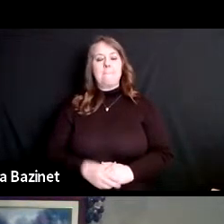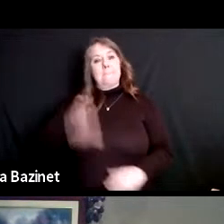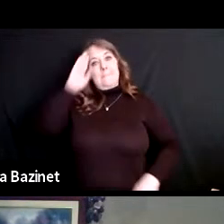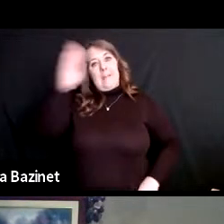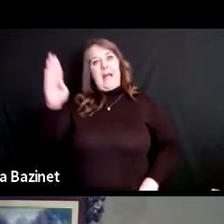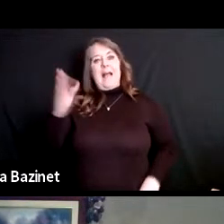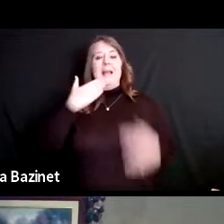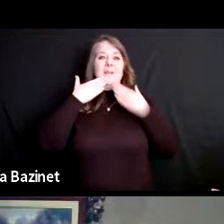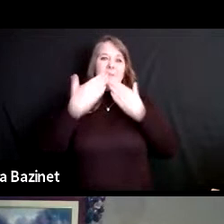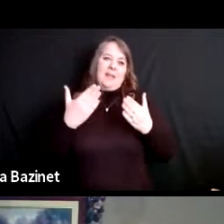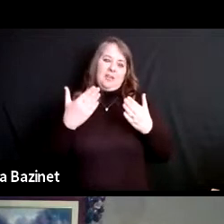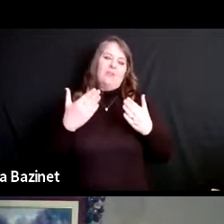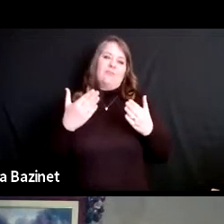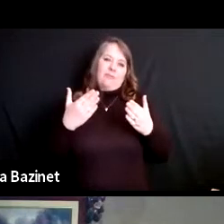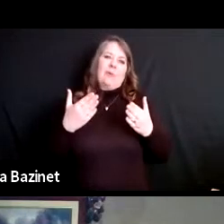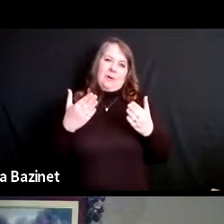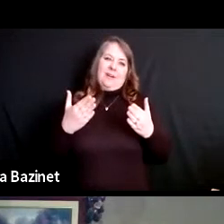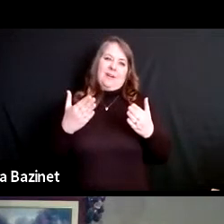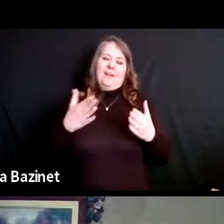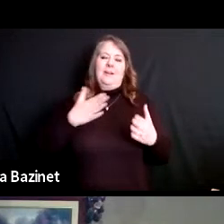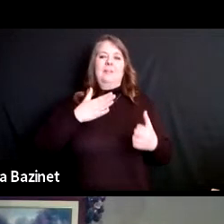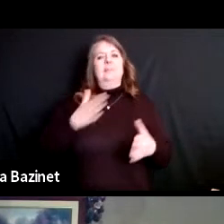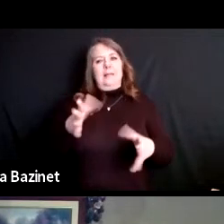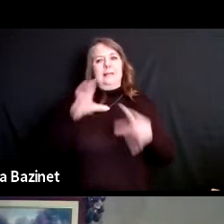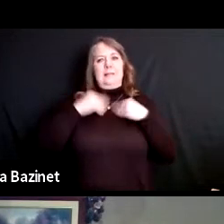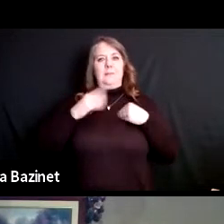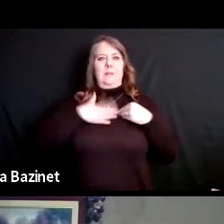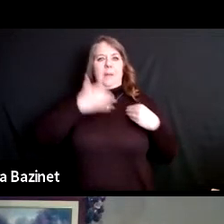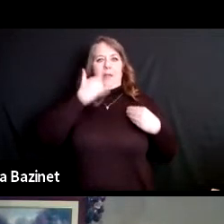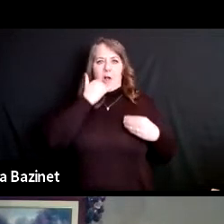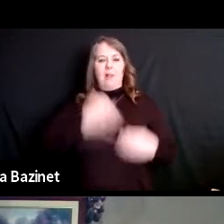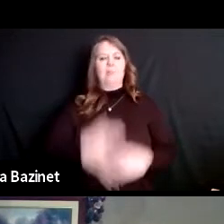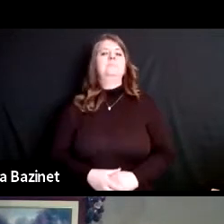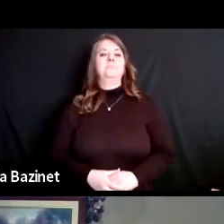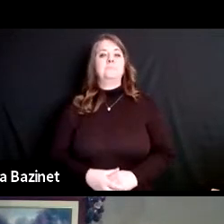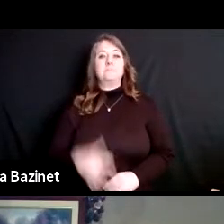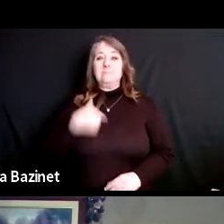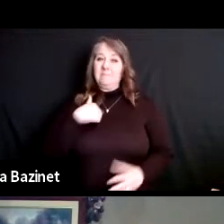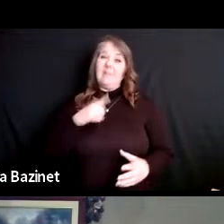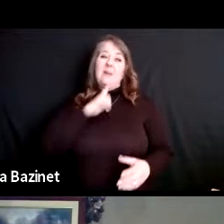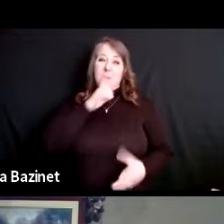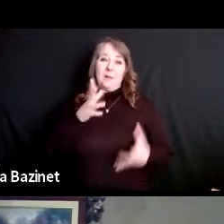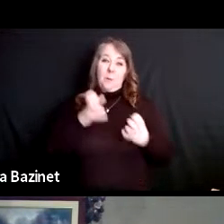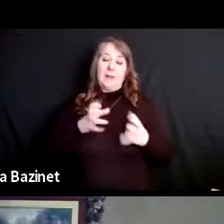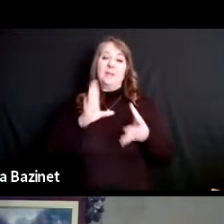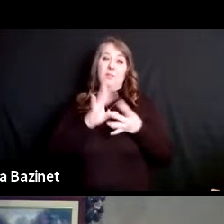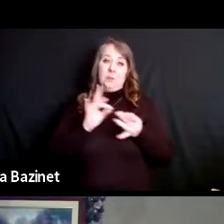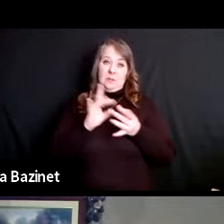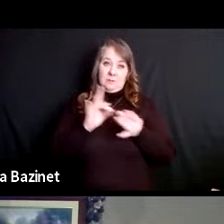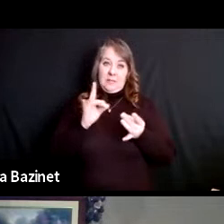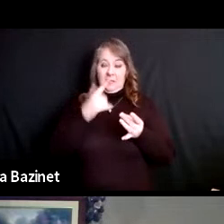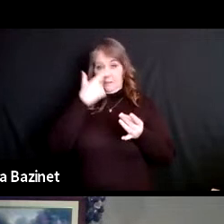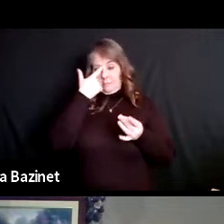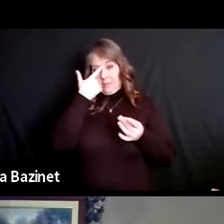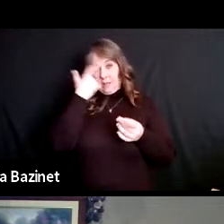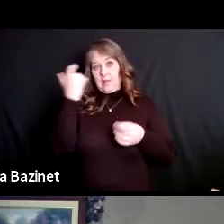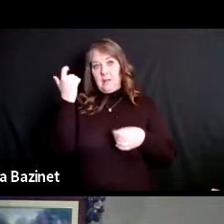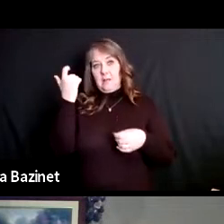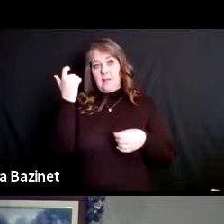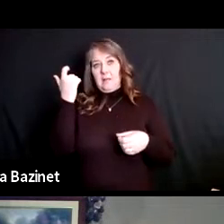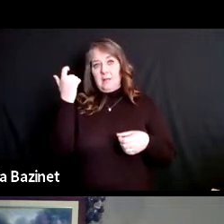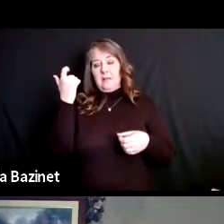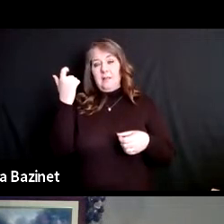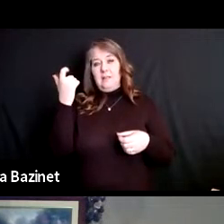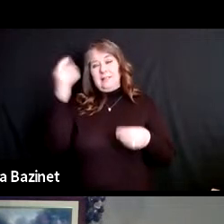Hi, thanks for taking my call. I actually just wanted to speak because I was